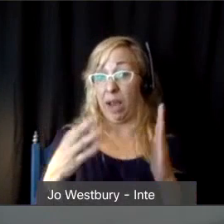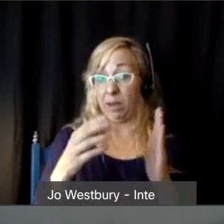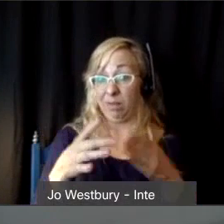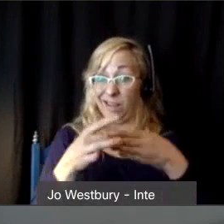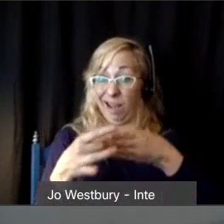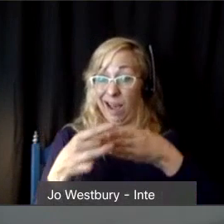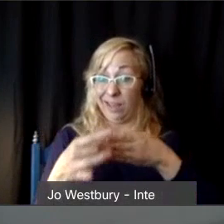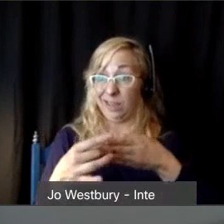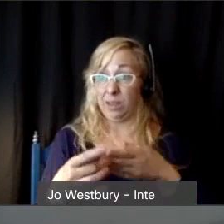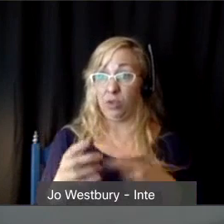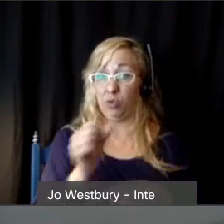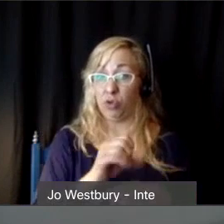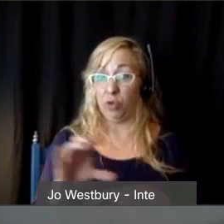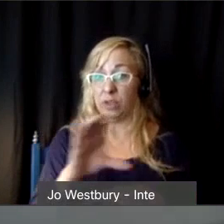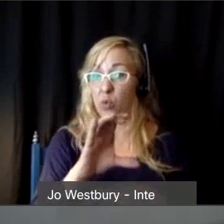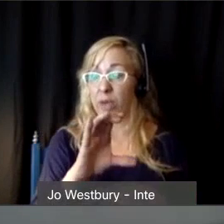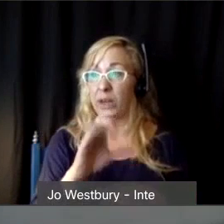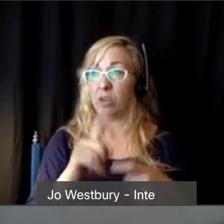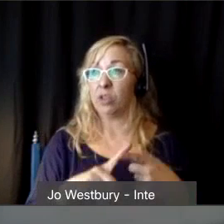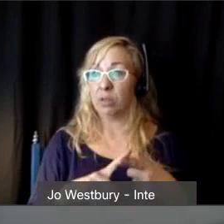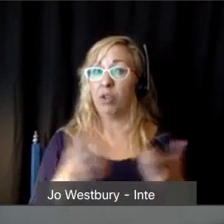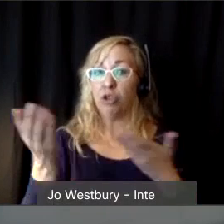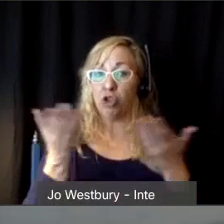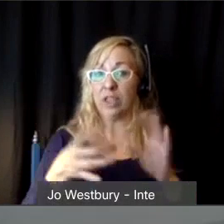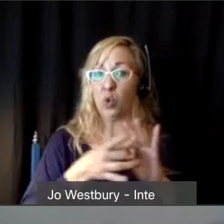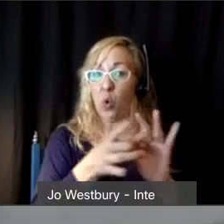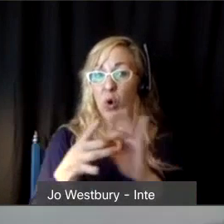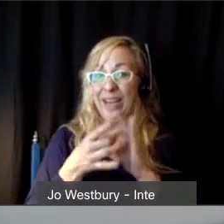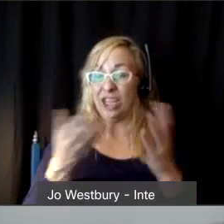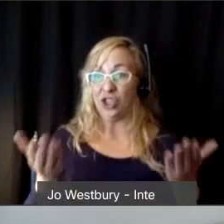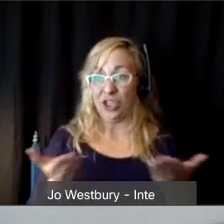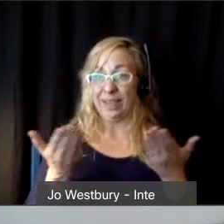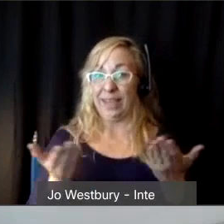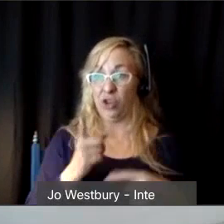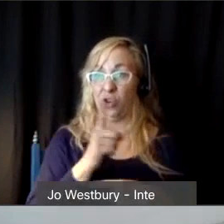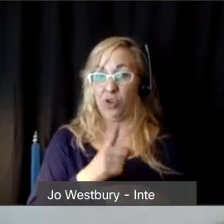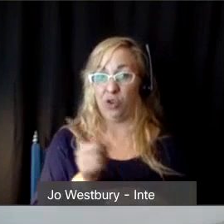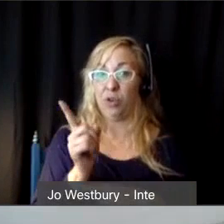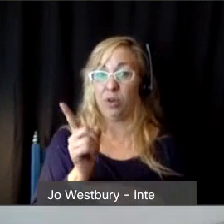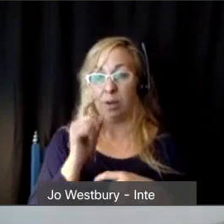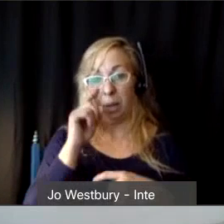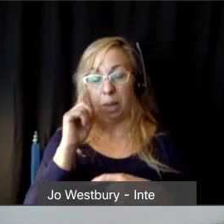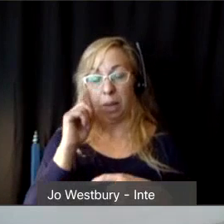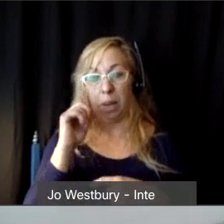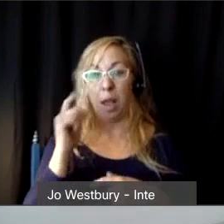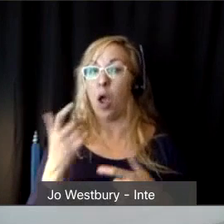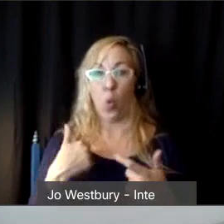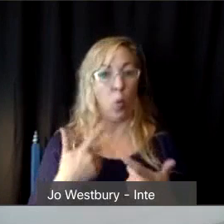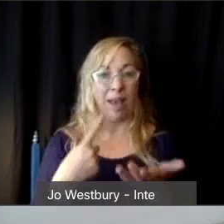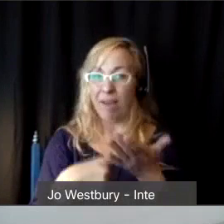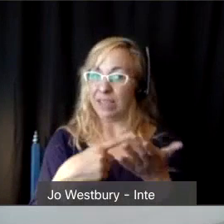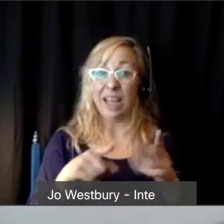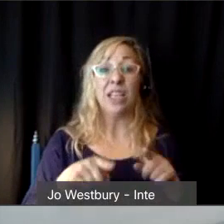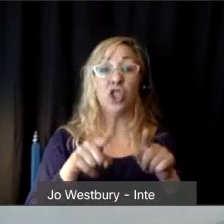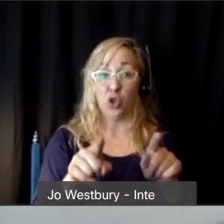here. I think Winslow's met with all of them in their administration meetings to remind